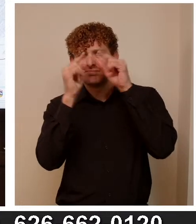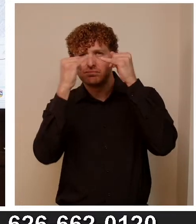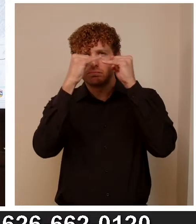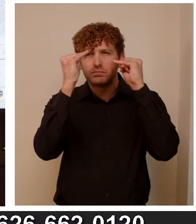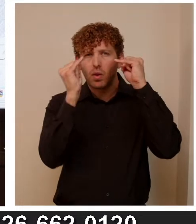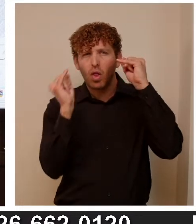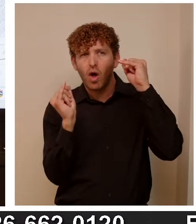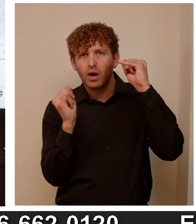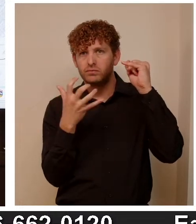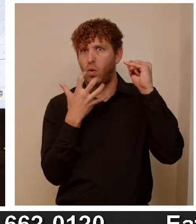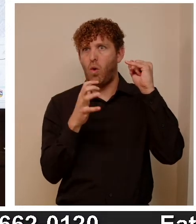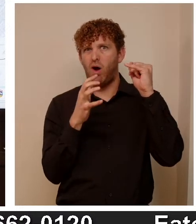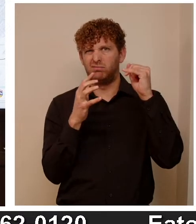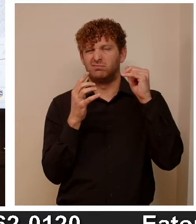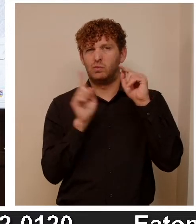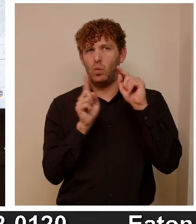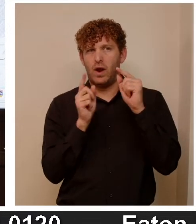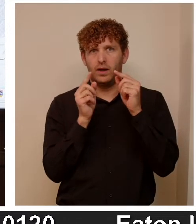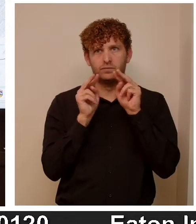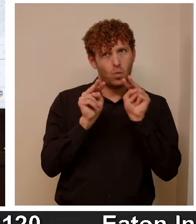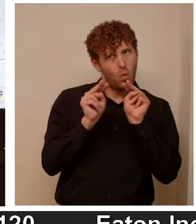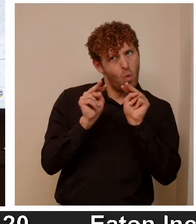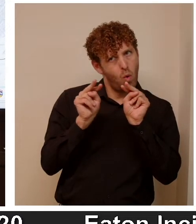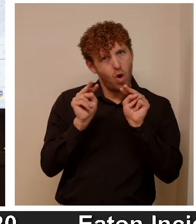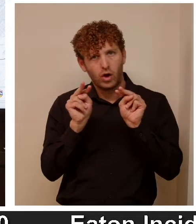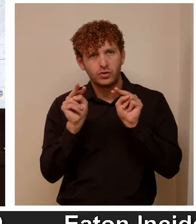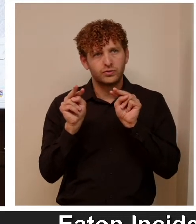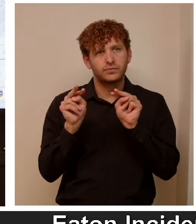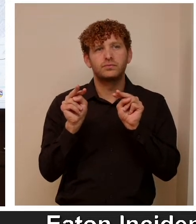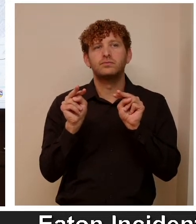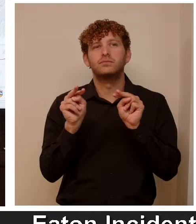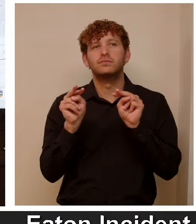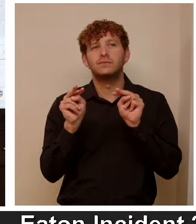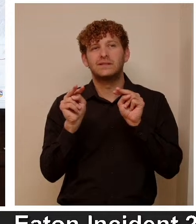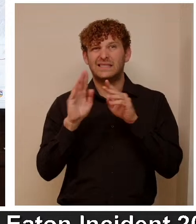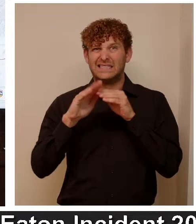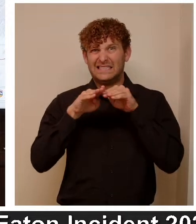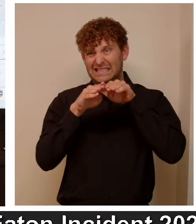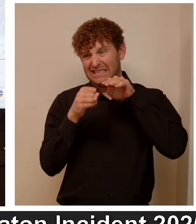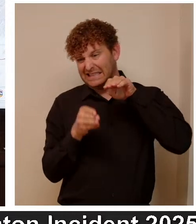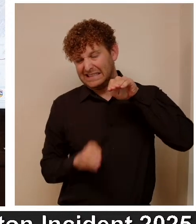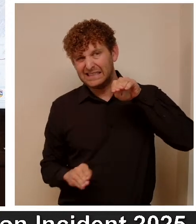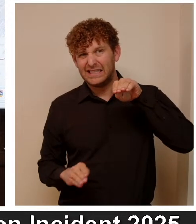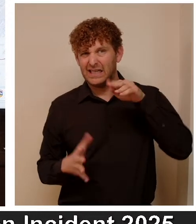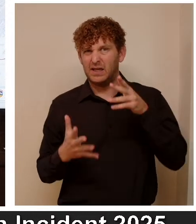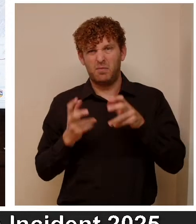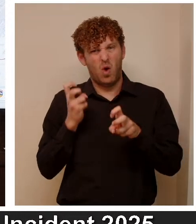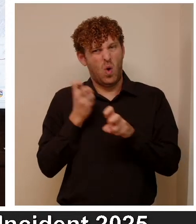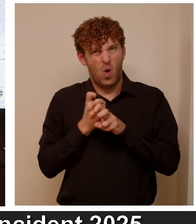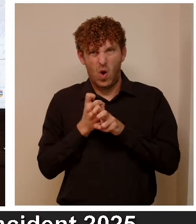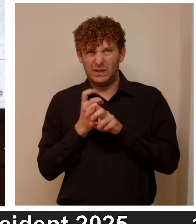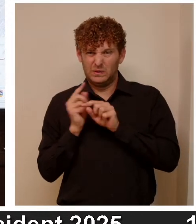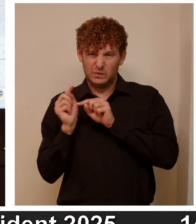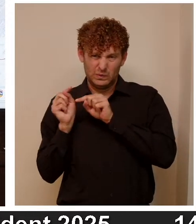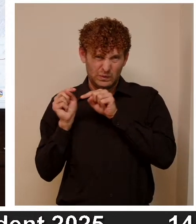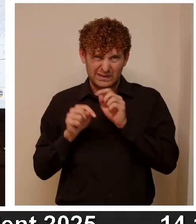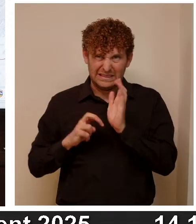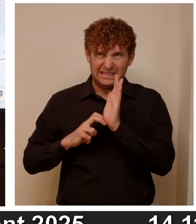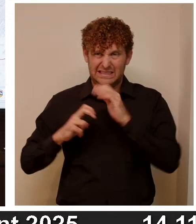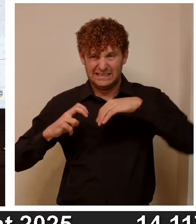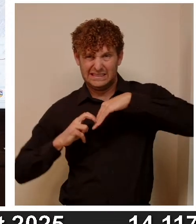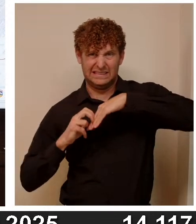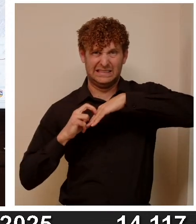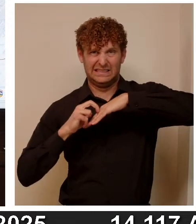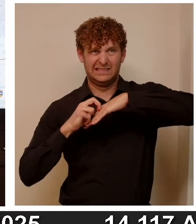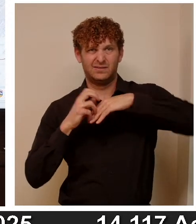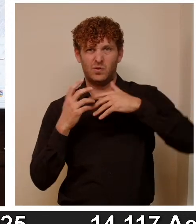been patrolling and monitoring. It's steep terrain and it's hard to get access for crews in there. We've been constantly monitoring the